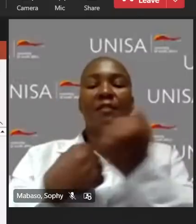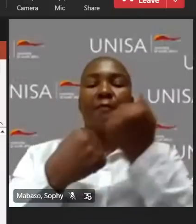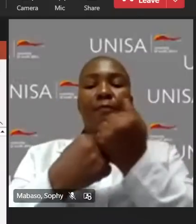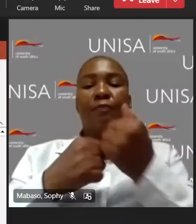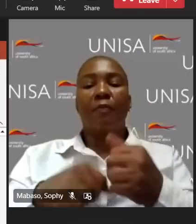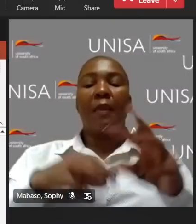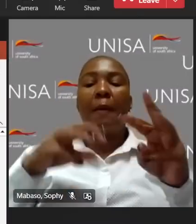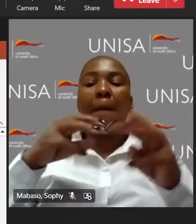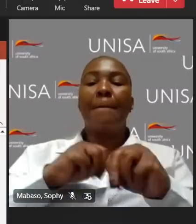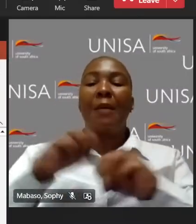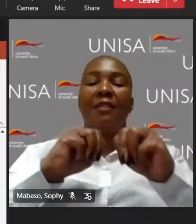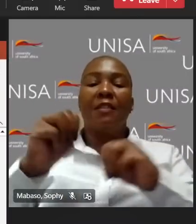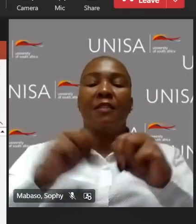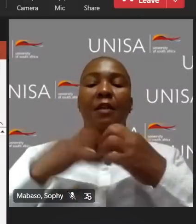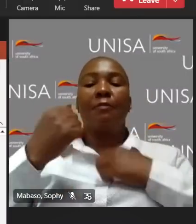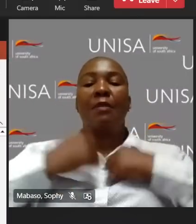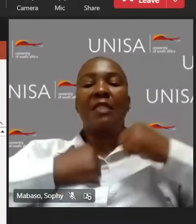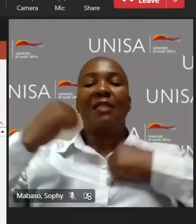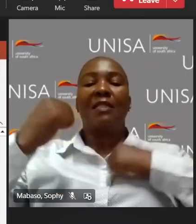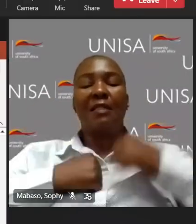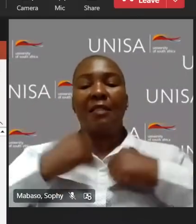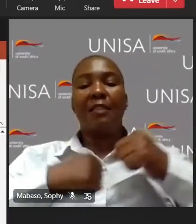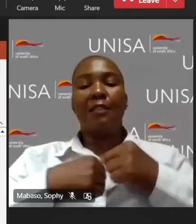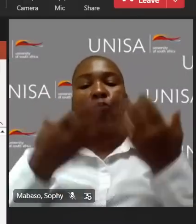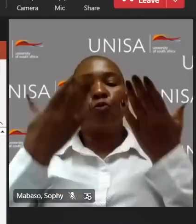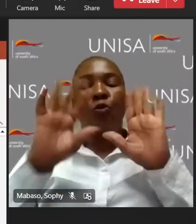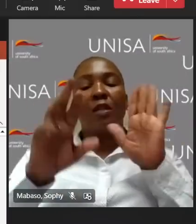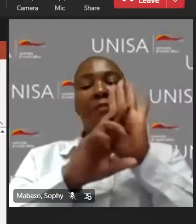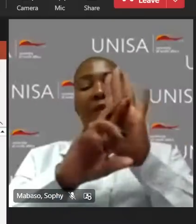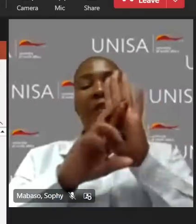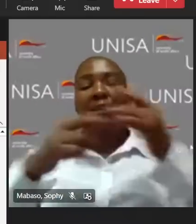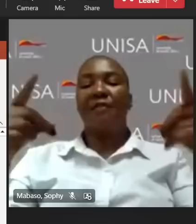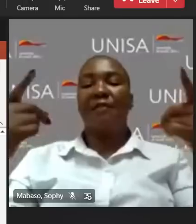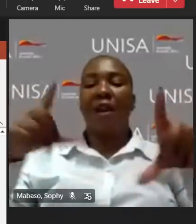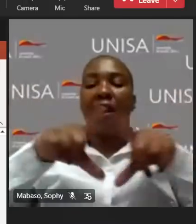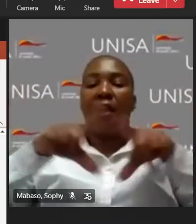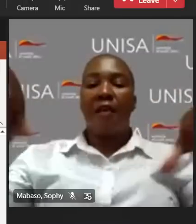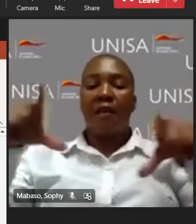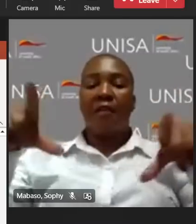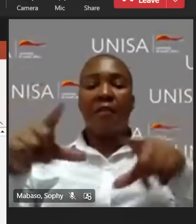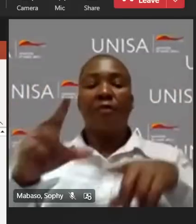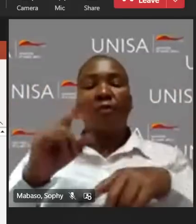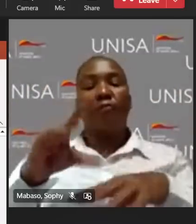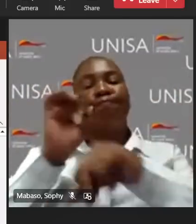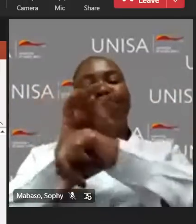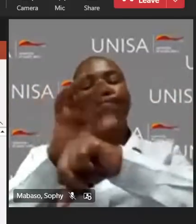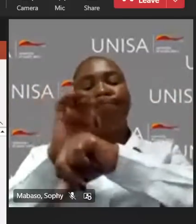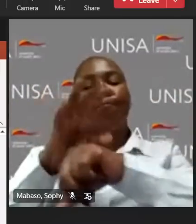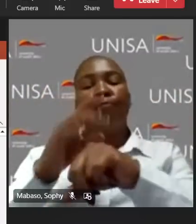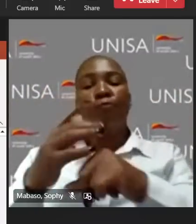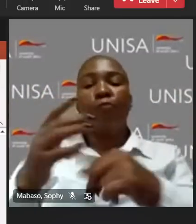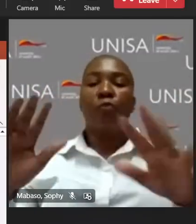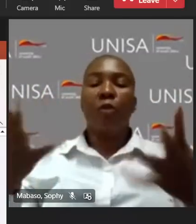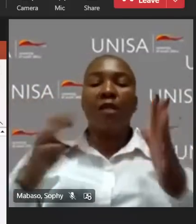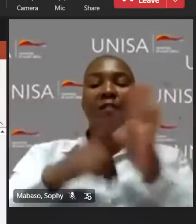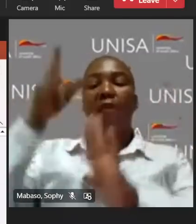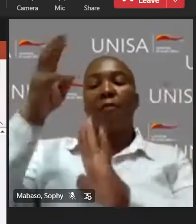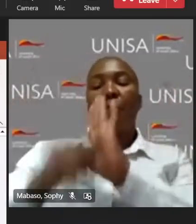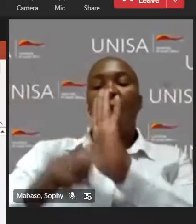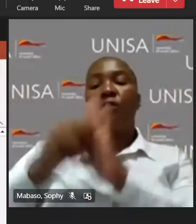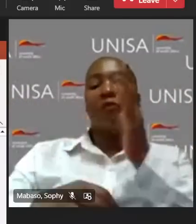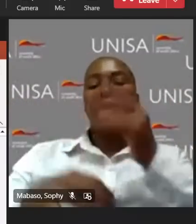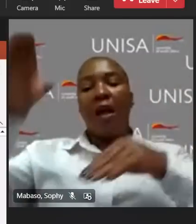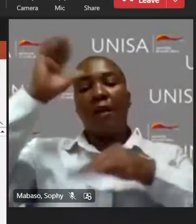and administering student representation at different levels, and also advising on the development of